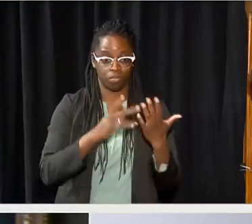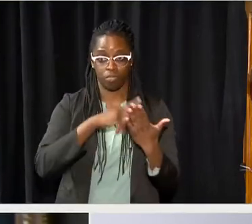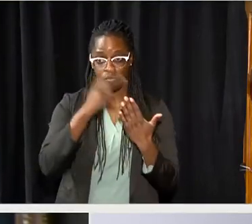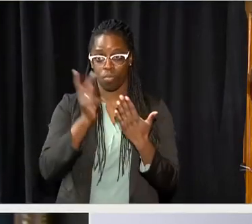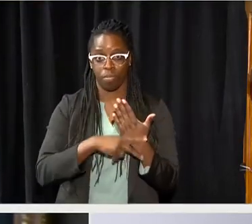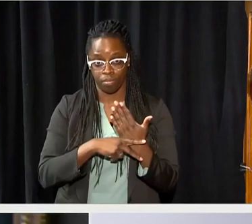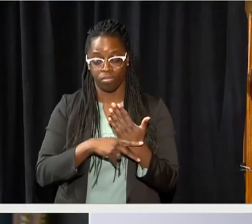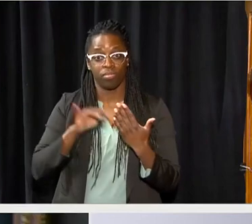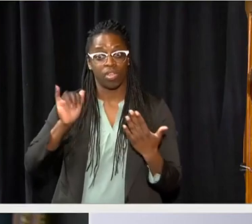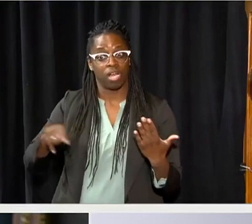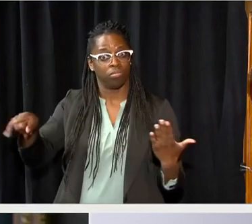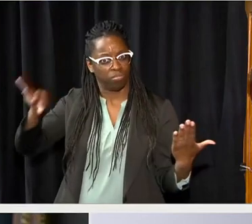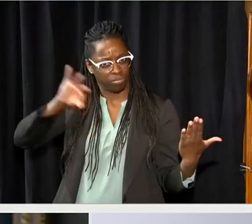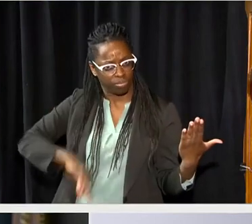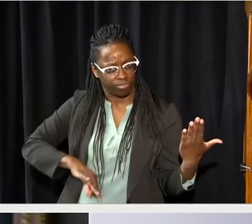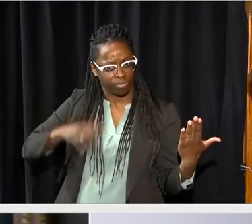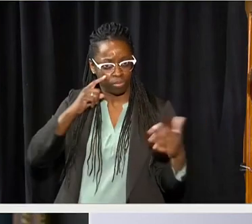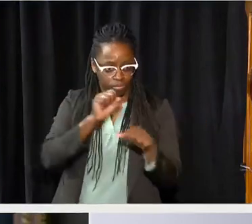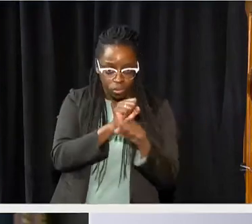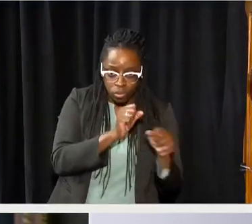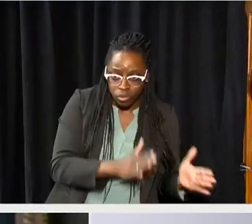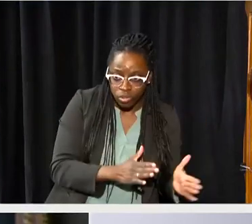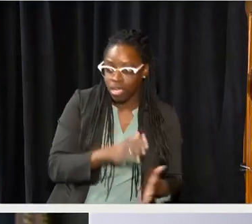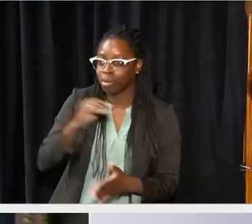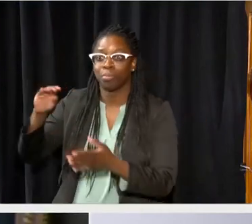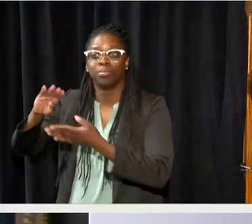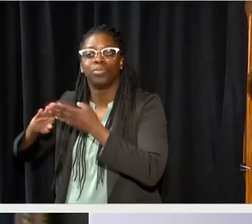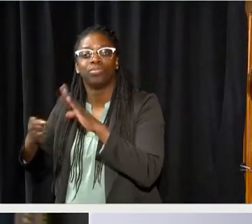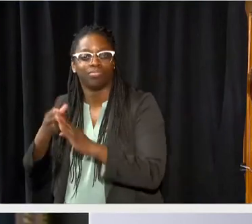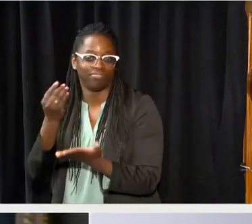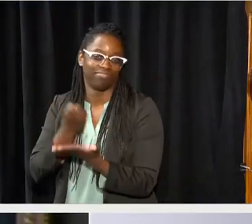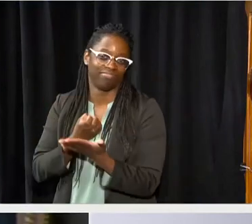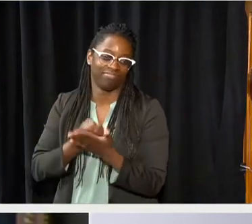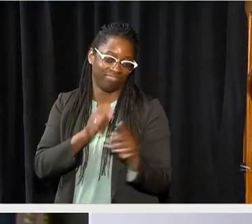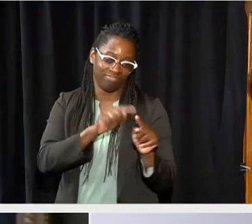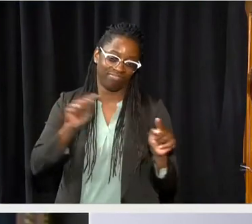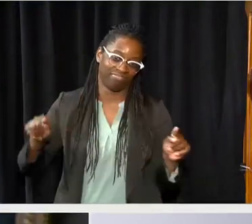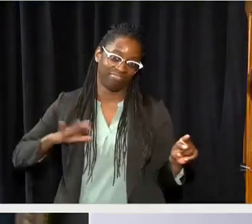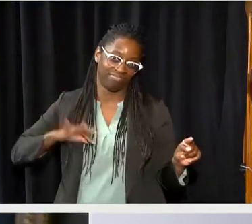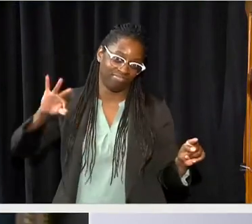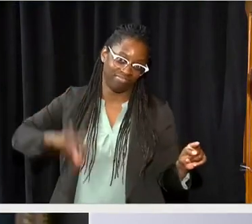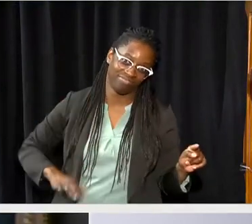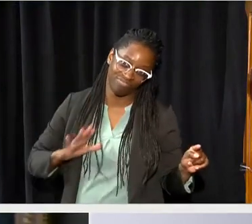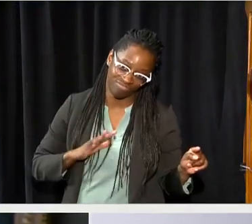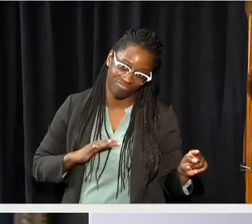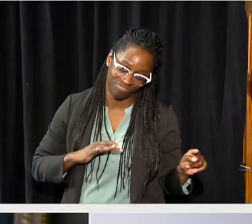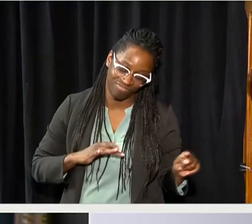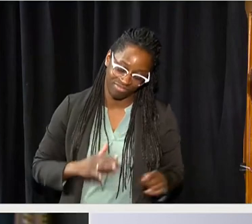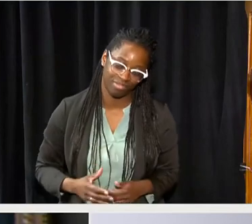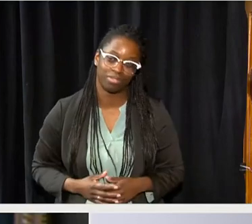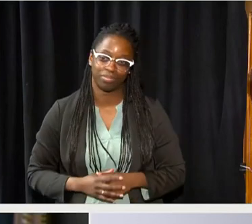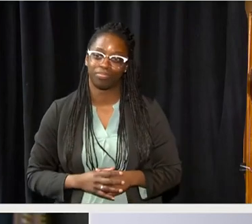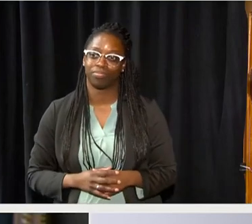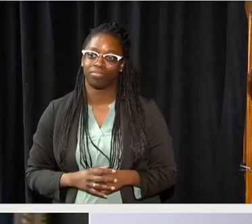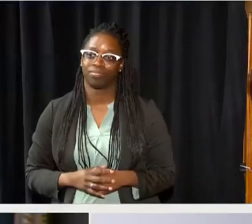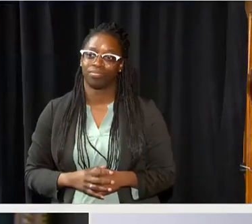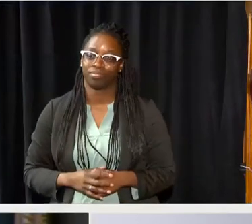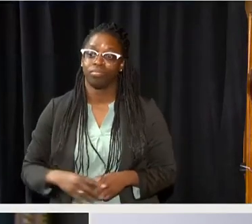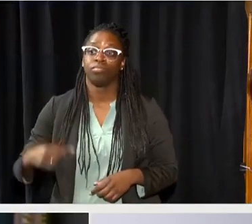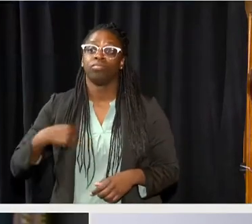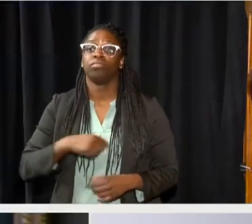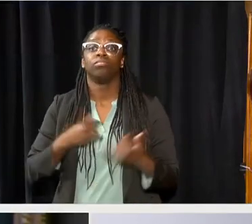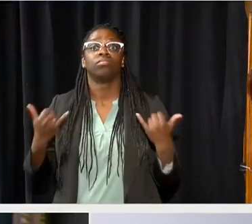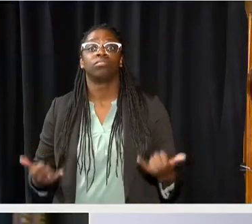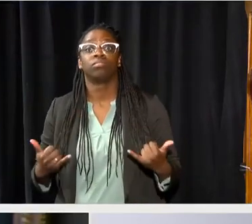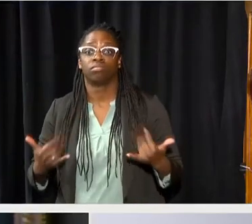leadership that benefits Massachusetts workers and communities and our economy. Already, we're leading the clean